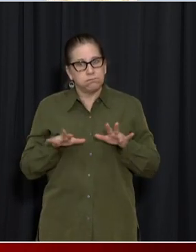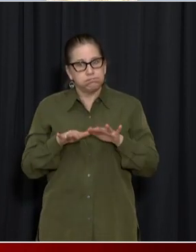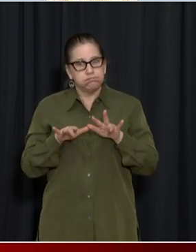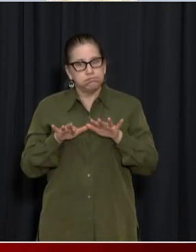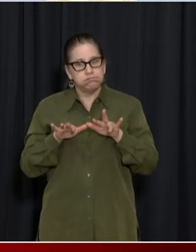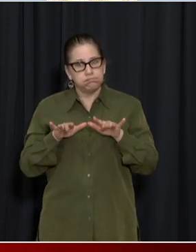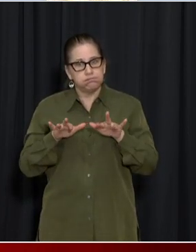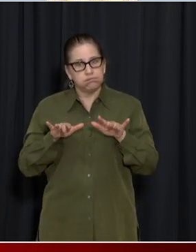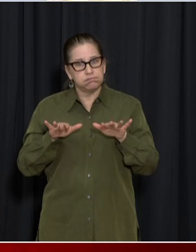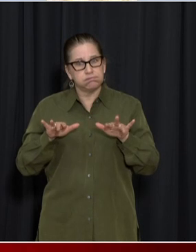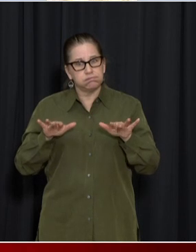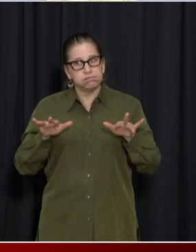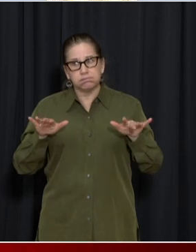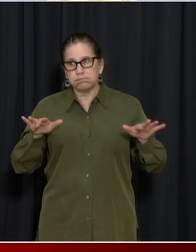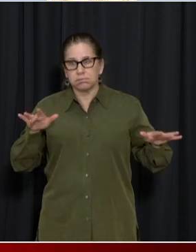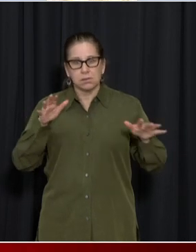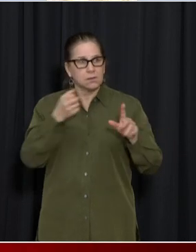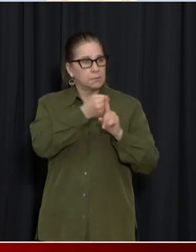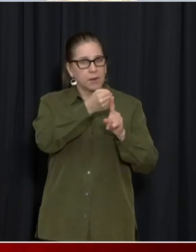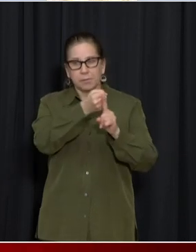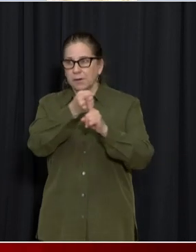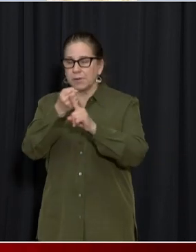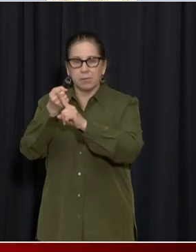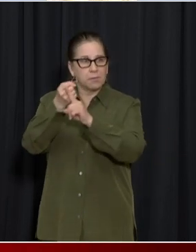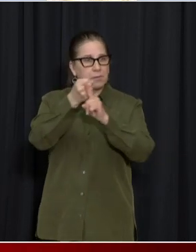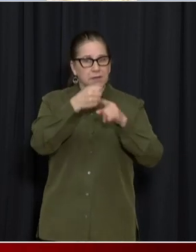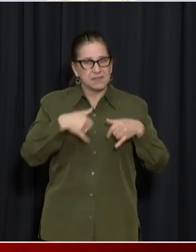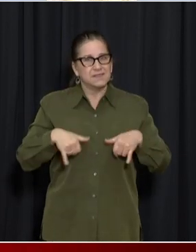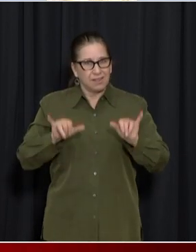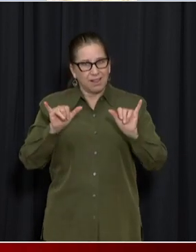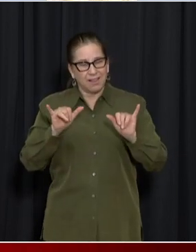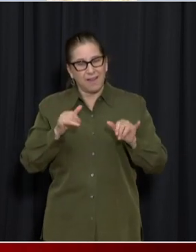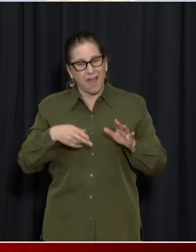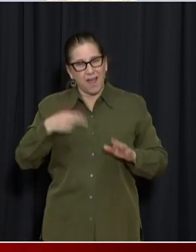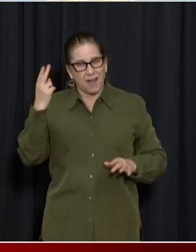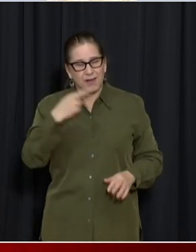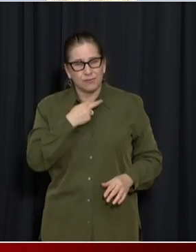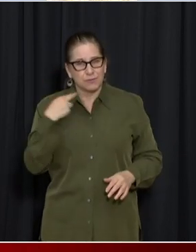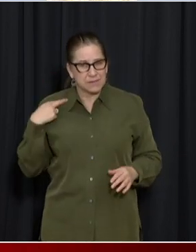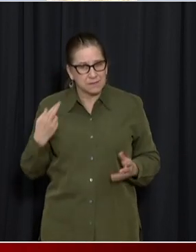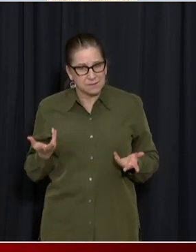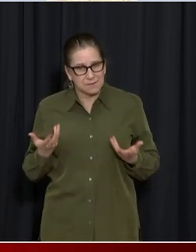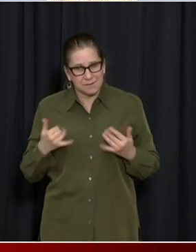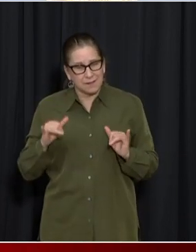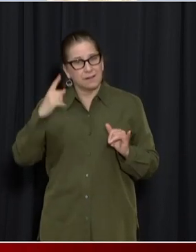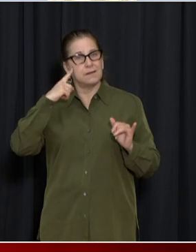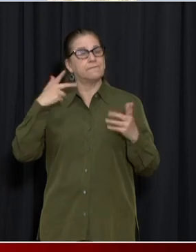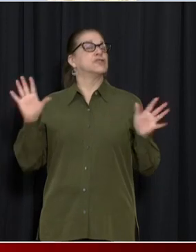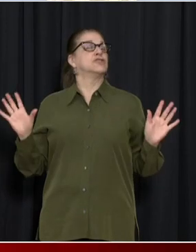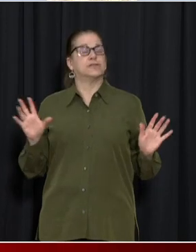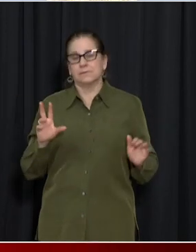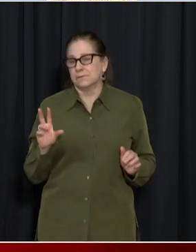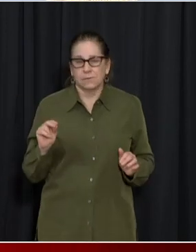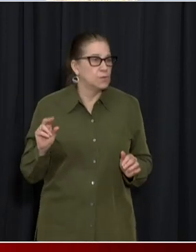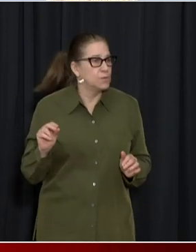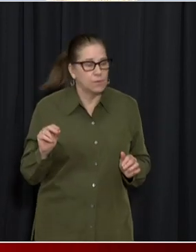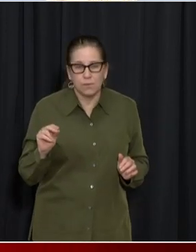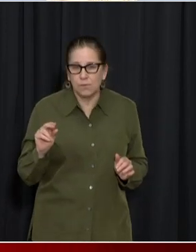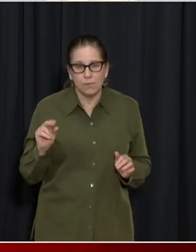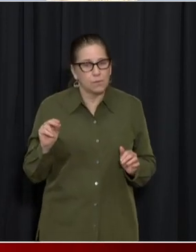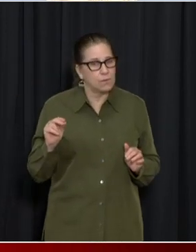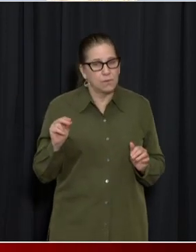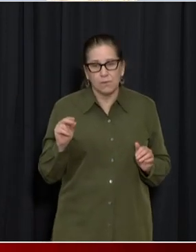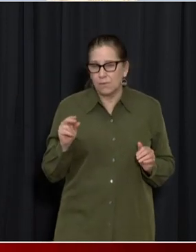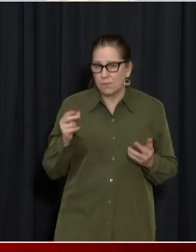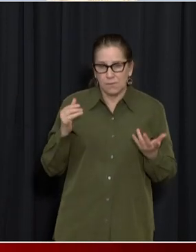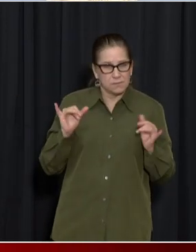careful about our decision making. I can also report that we are in 11 days